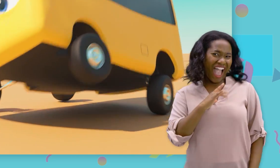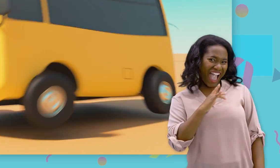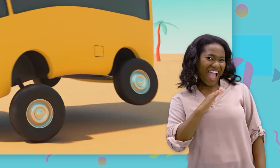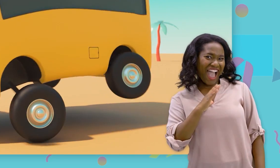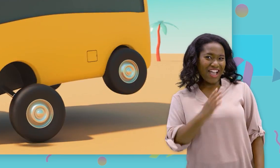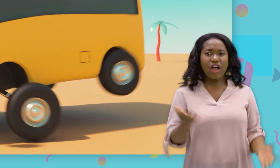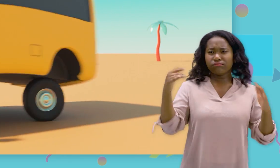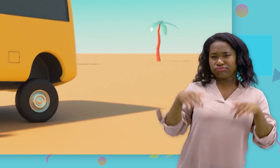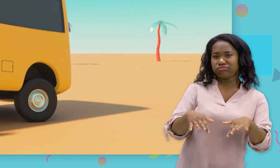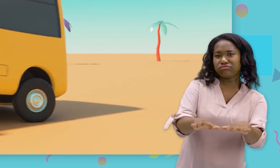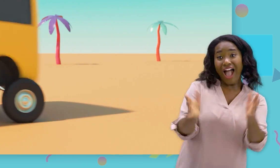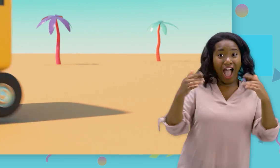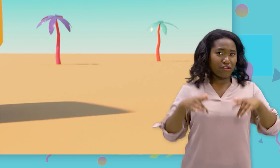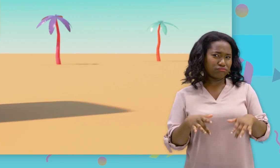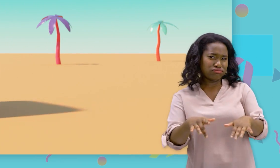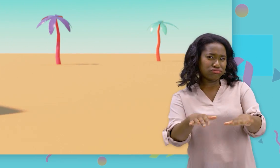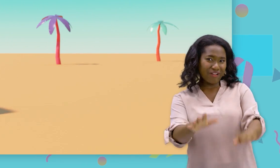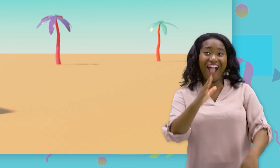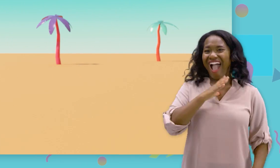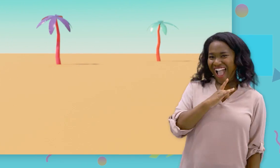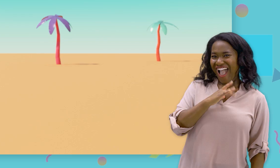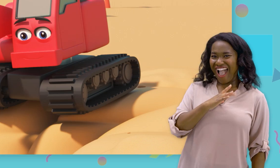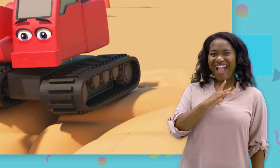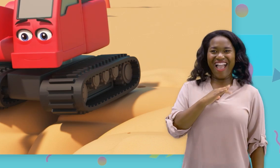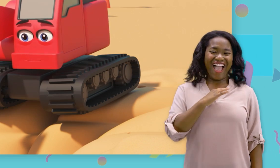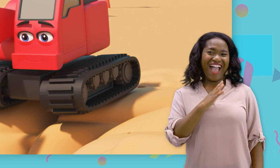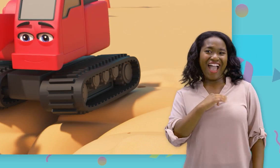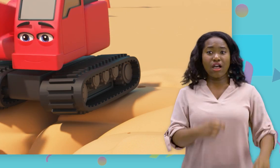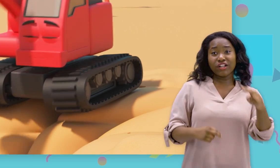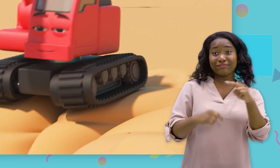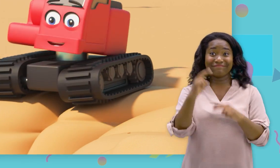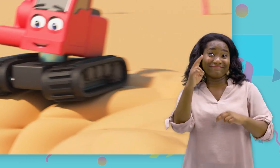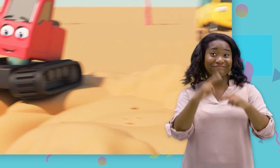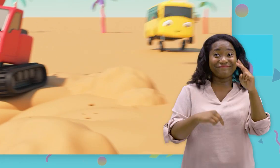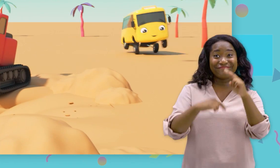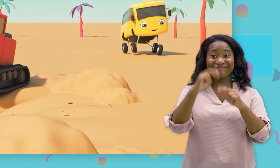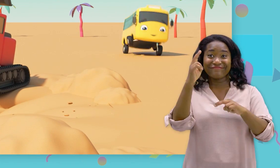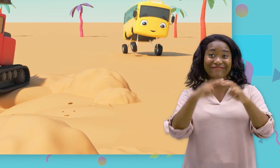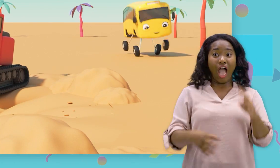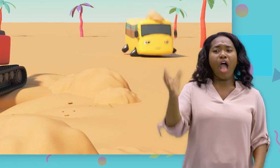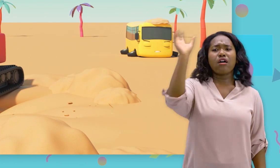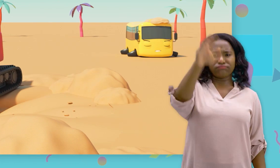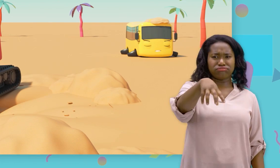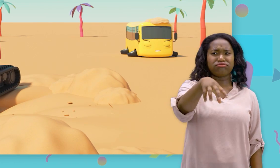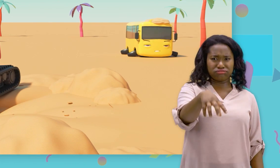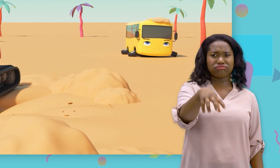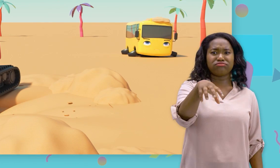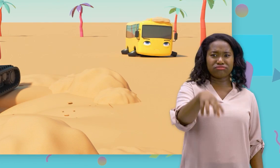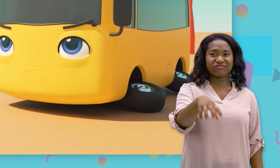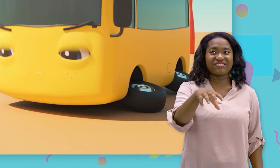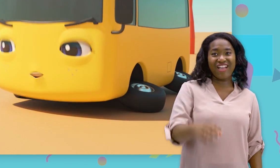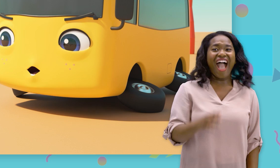the beach, the beach, oh yeah. The beach, the beach, the beach, oh yeah. Building